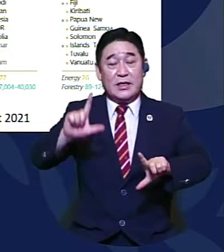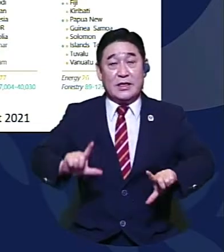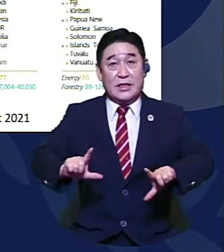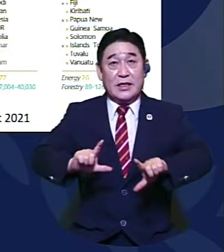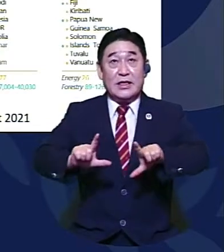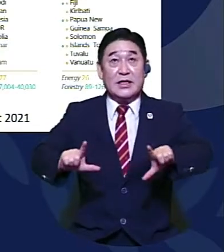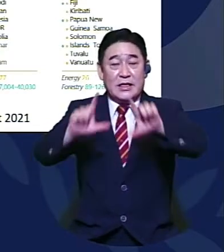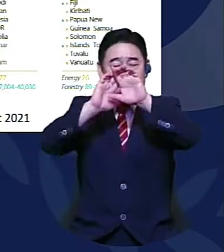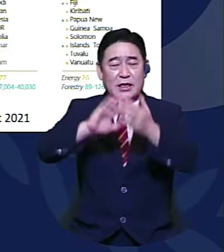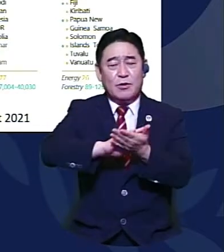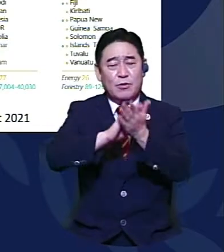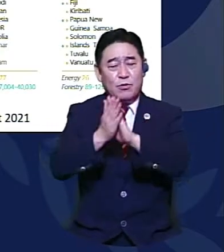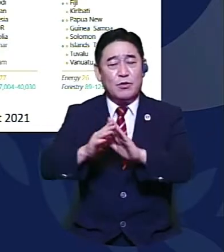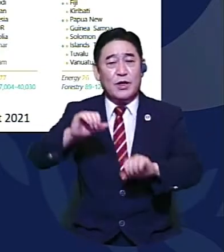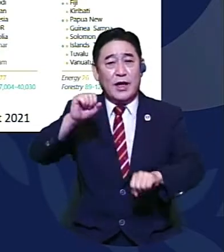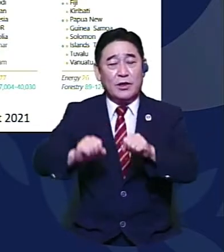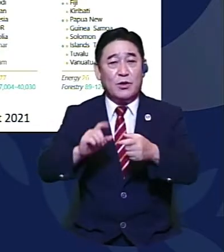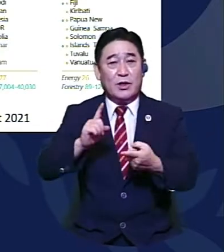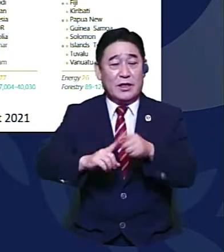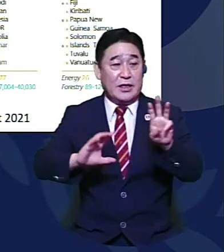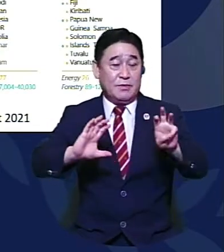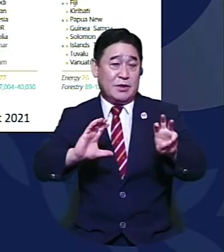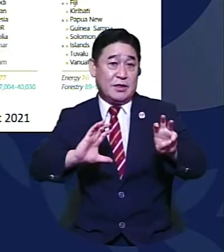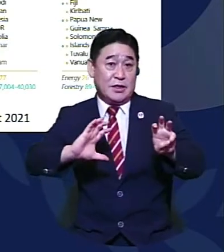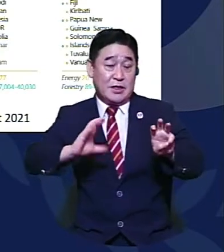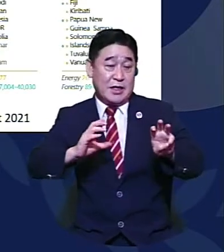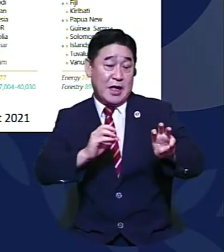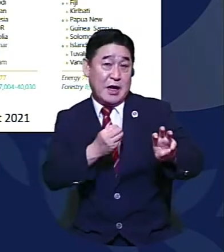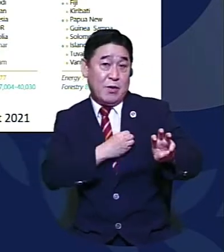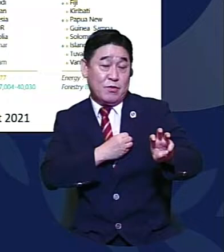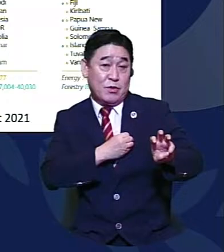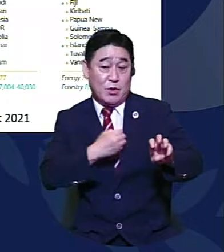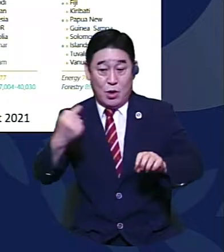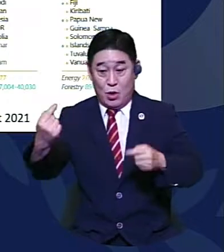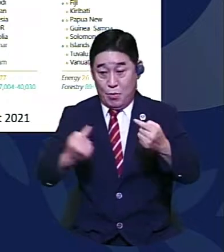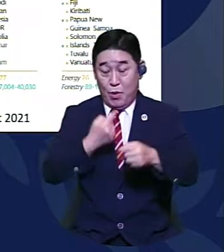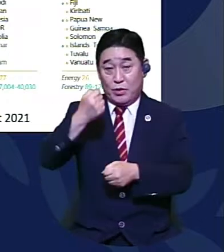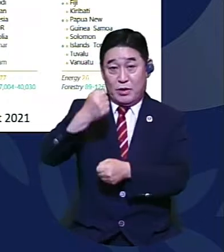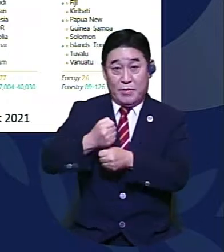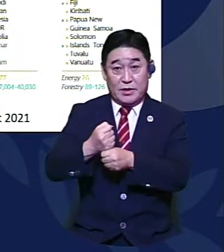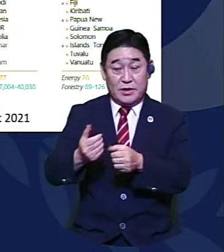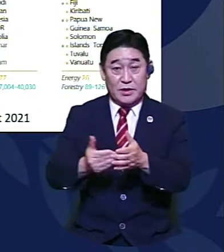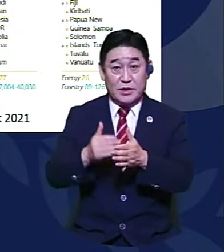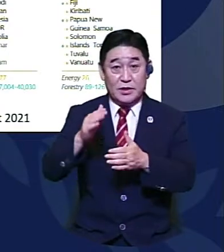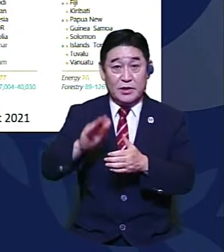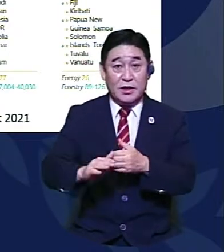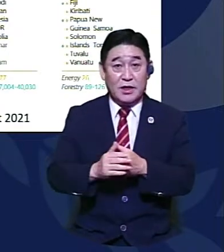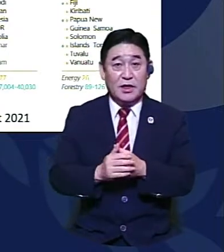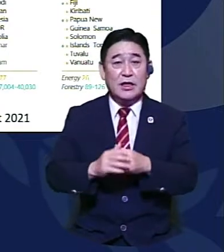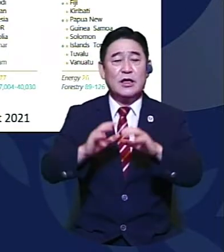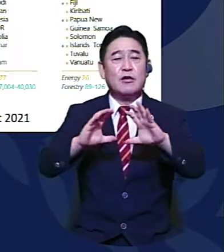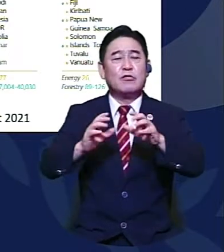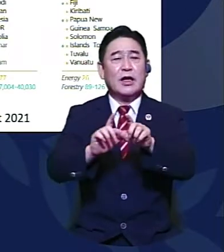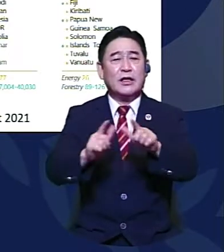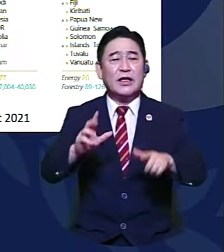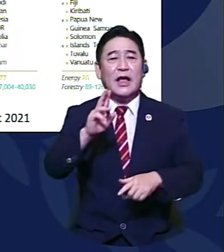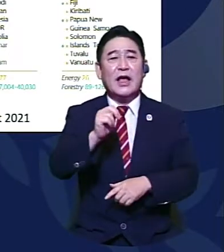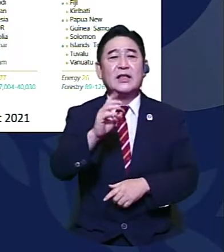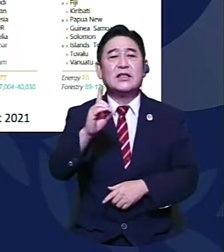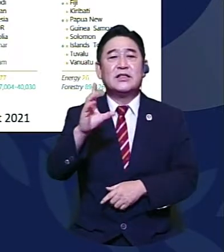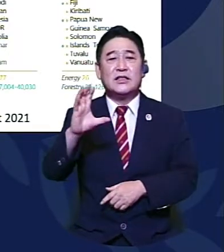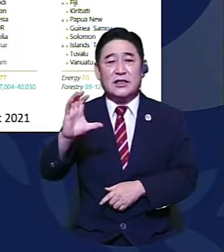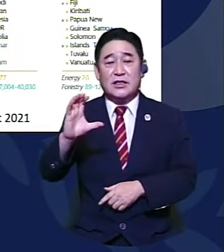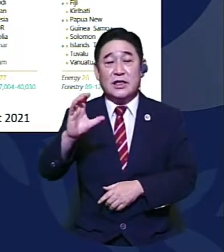you see the list here, and looking at the green jobs they could create by implementing their NDC targets in